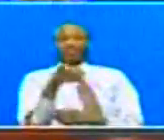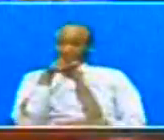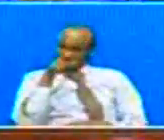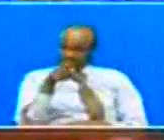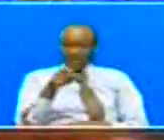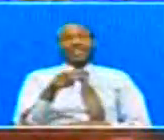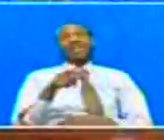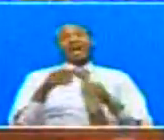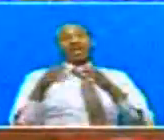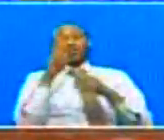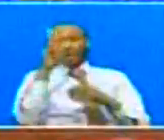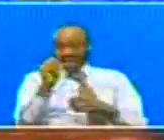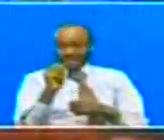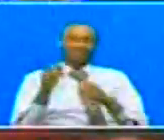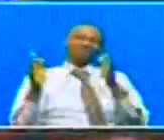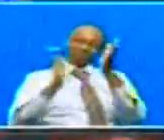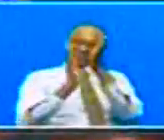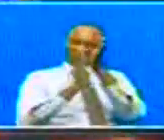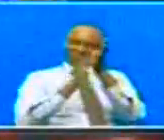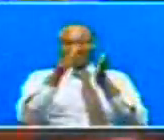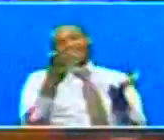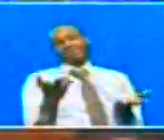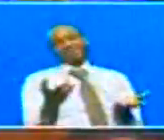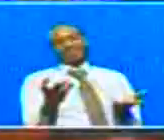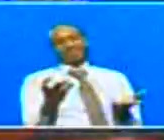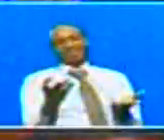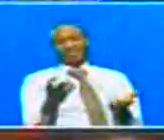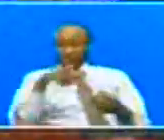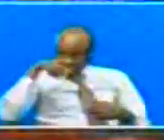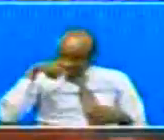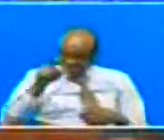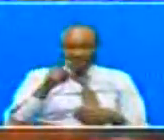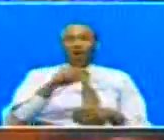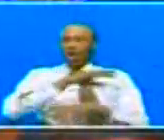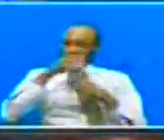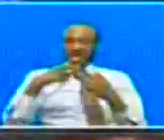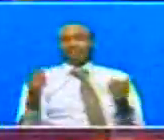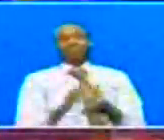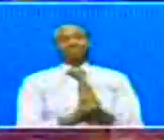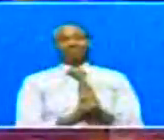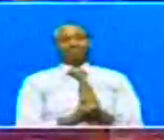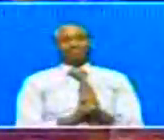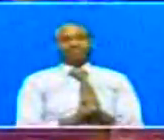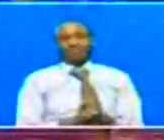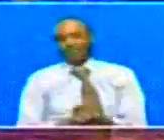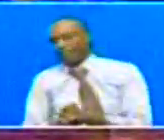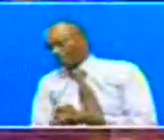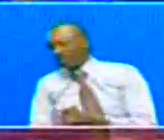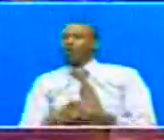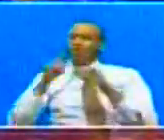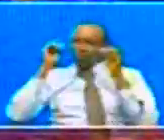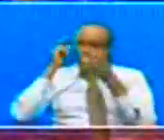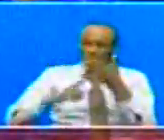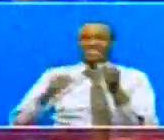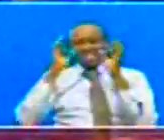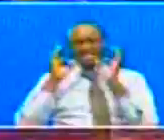the UN. Yeah. The president of Kenya had no choice. Yes. He had to take enemy and foe. There's some critics, Tony, who say, yes. What if the president